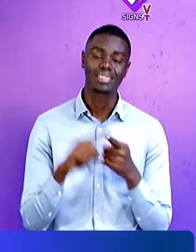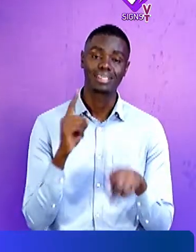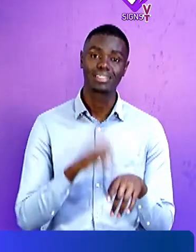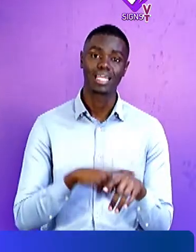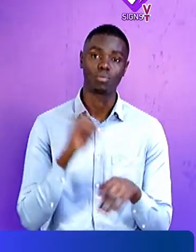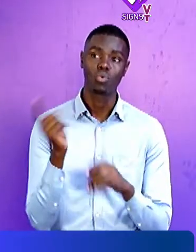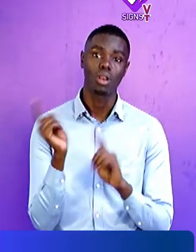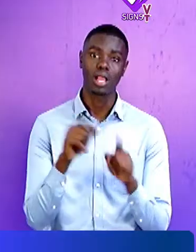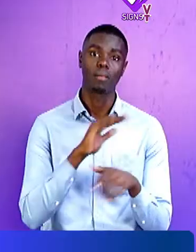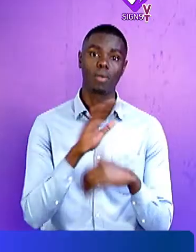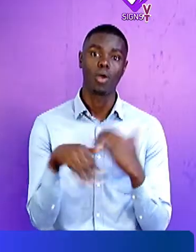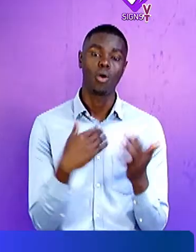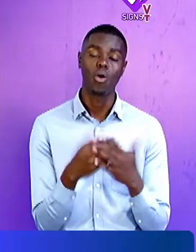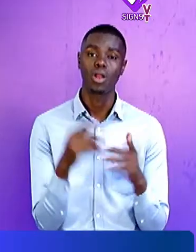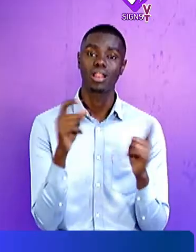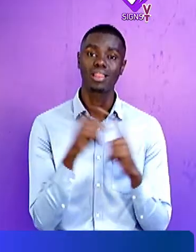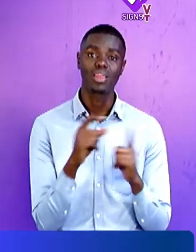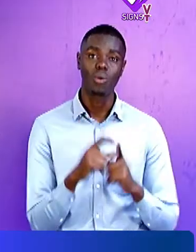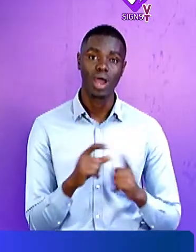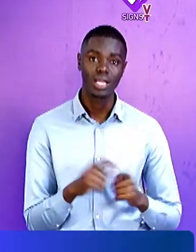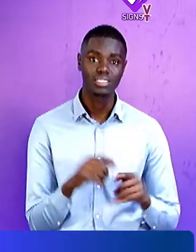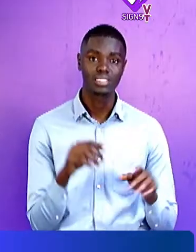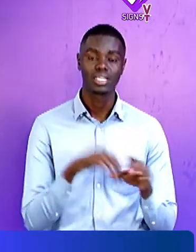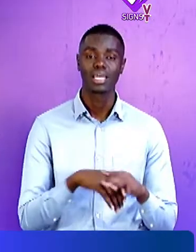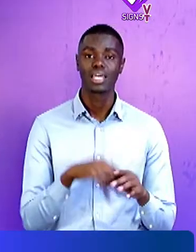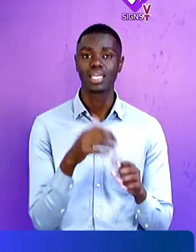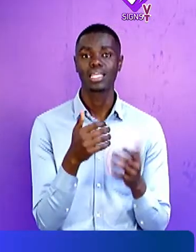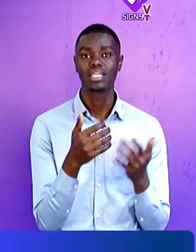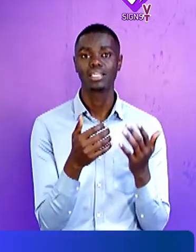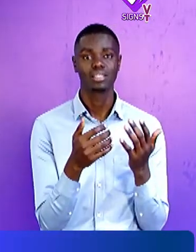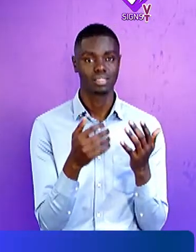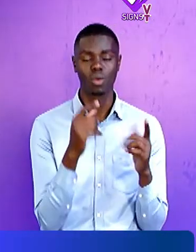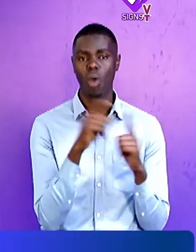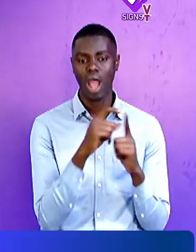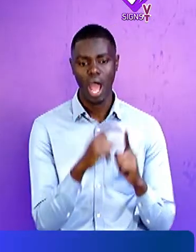when all the words in alphabet are negative? Hustler,